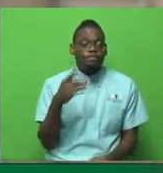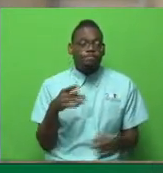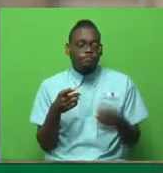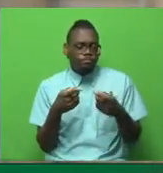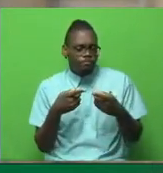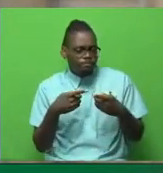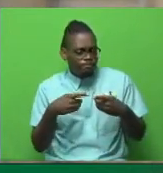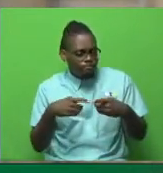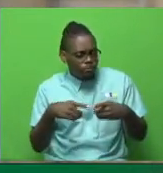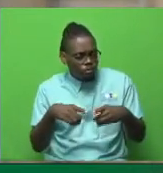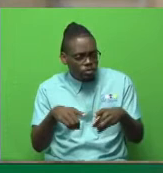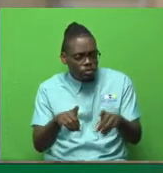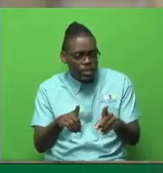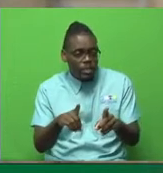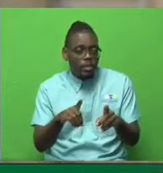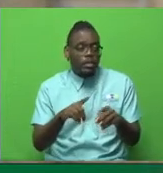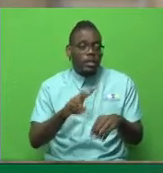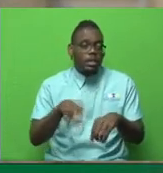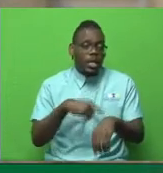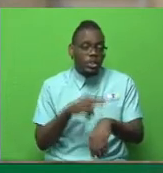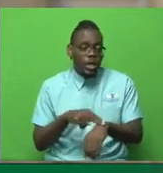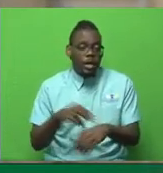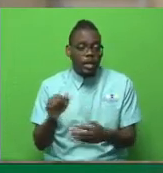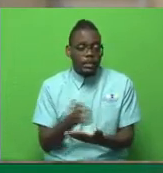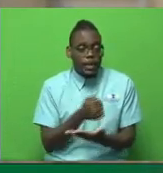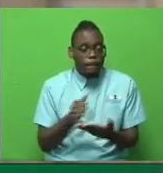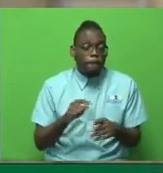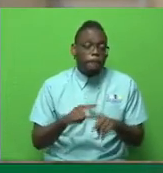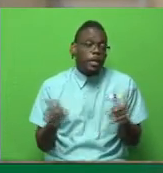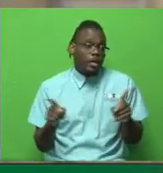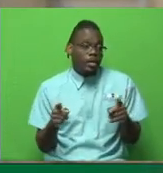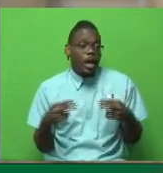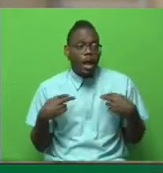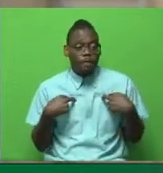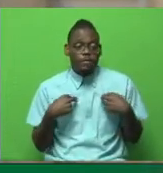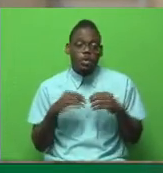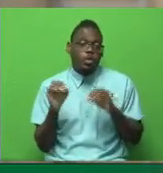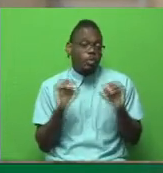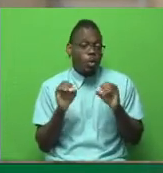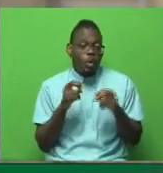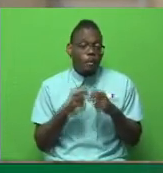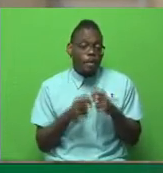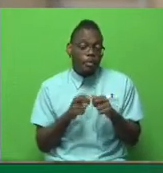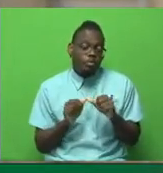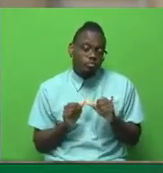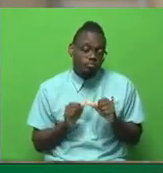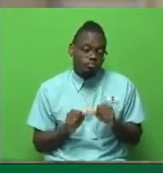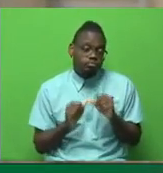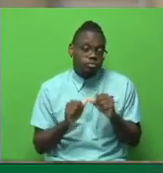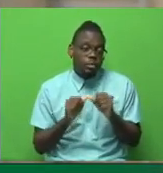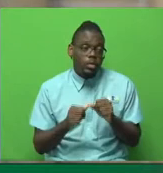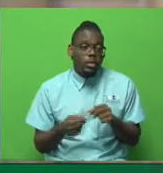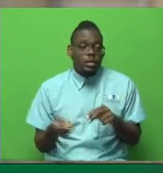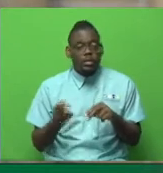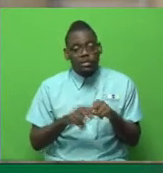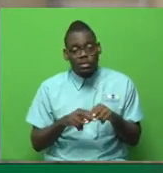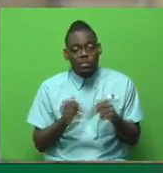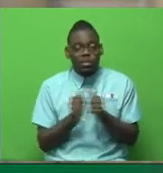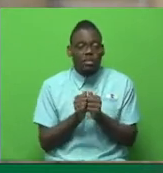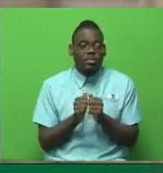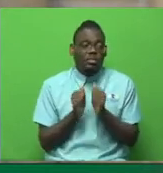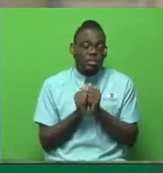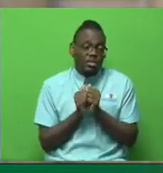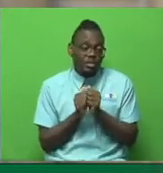in the same benches with a gentleman charged with fraud they have no problem with that they have a problem with